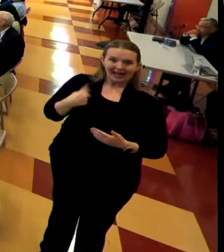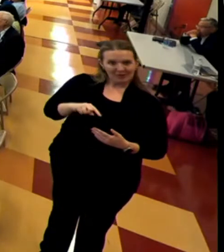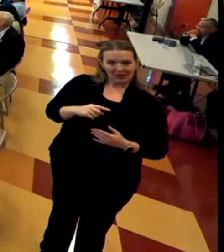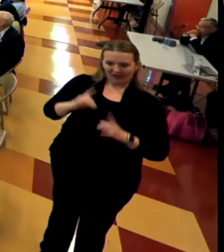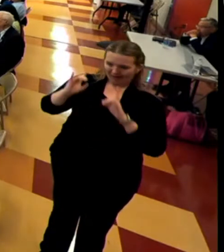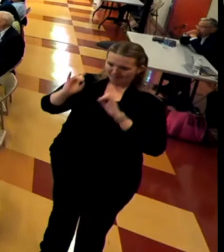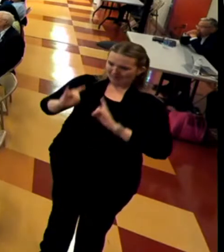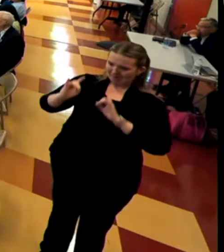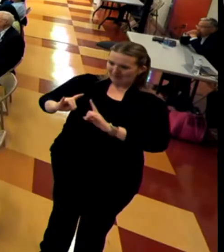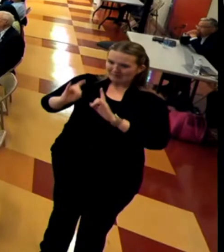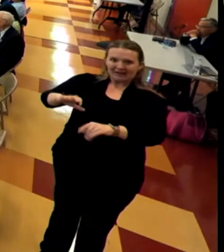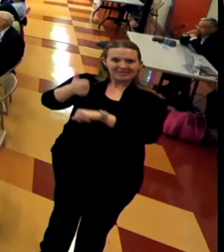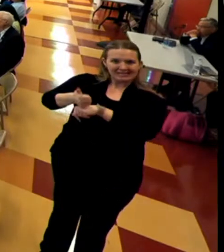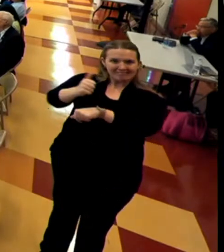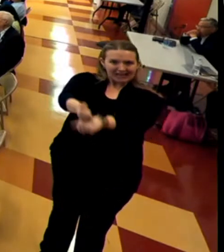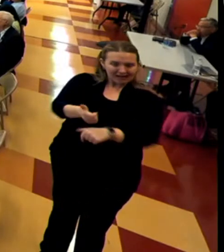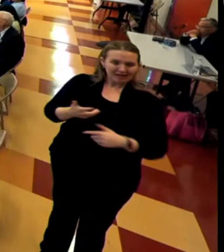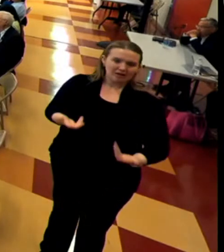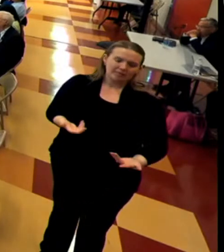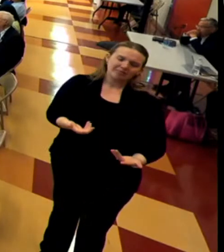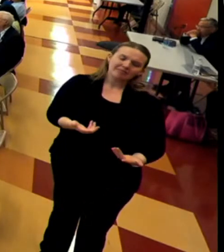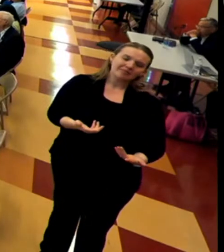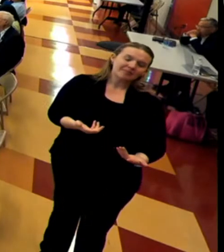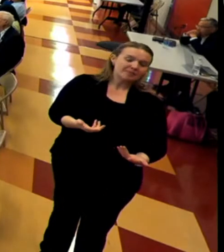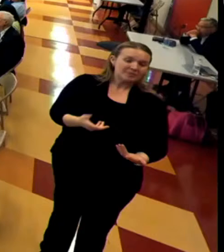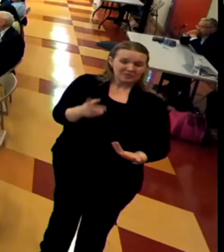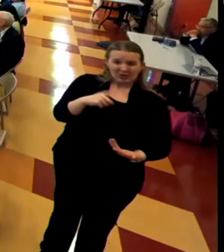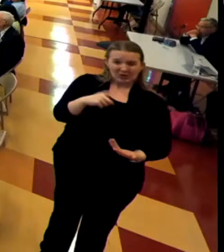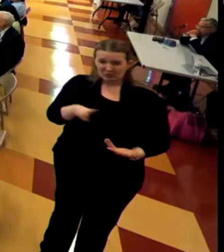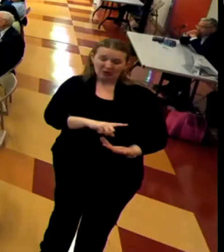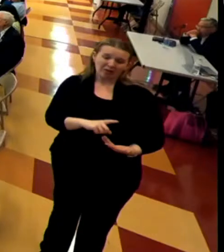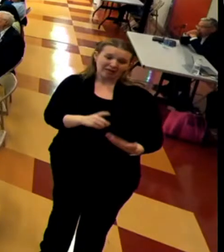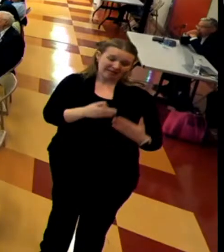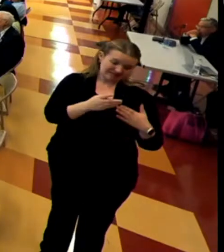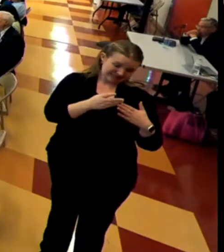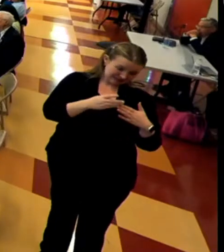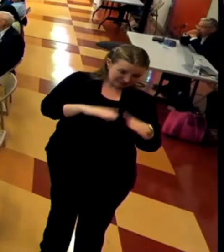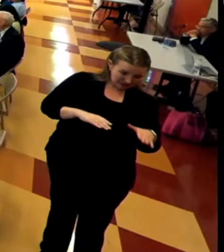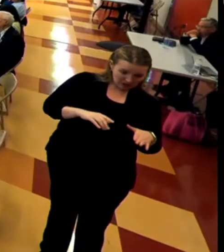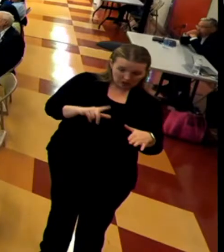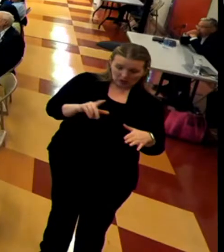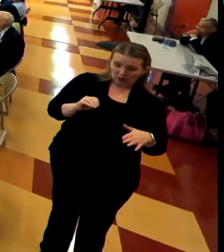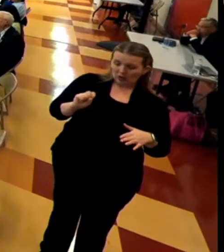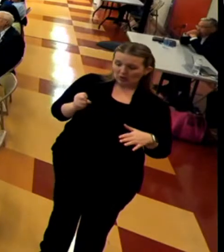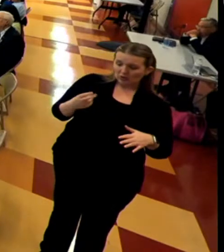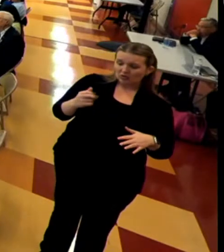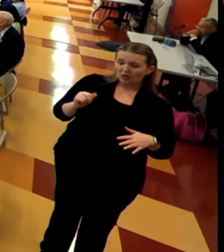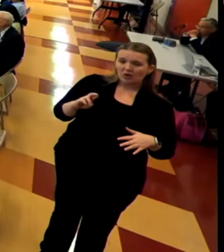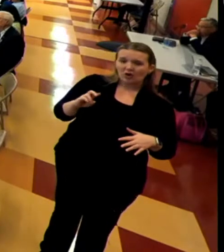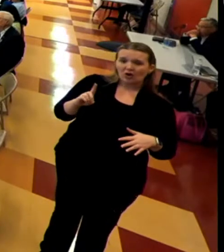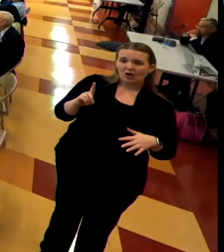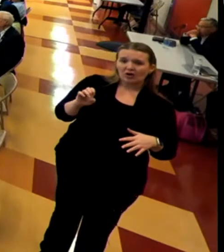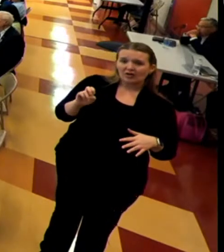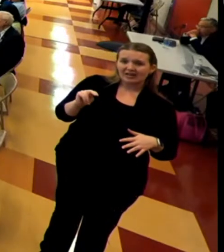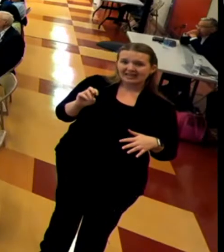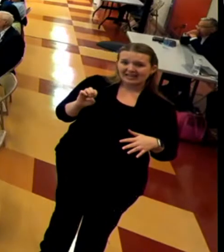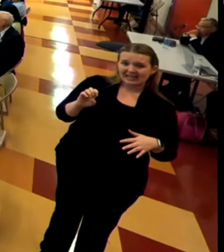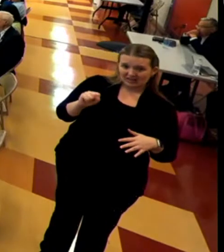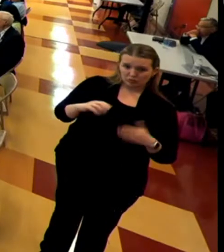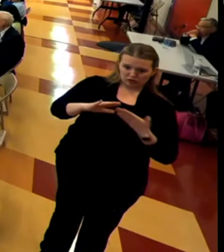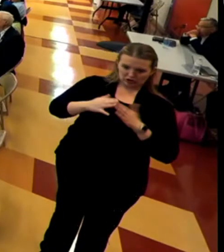stuff. So if anything, I know you all have split up Los Jardines, which is our community out